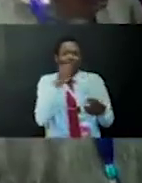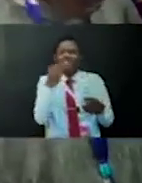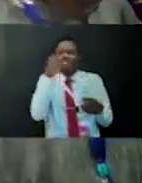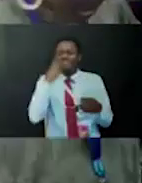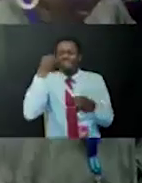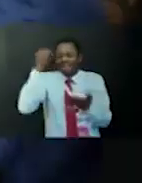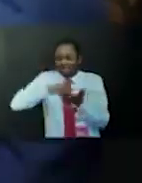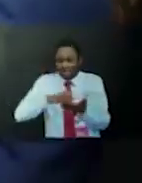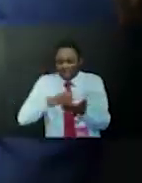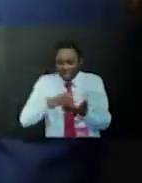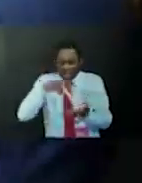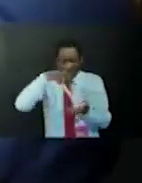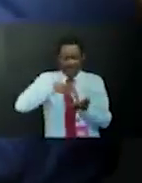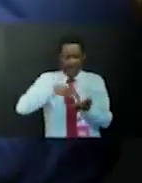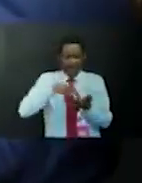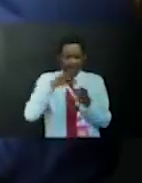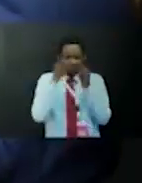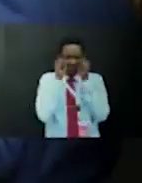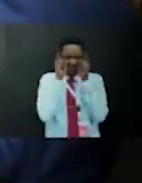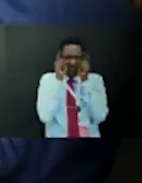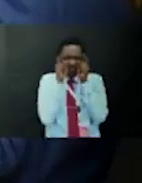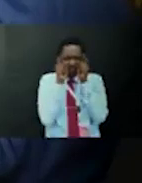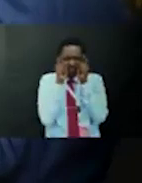I stood there and I was short of words.